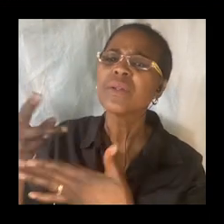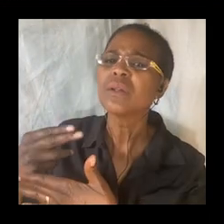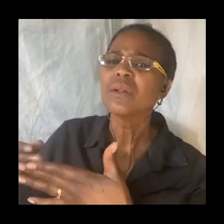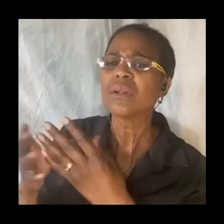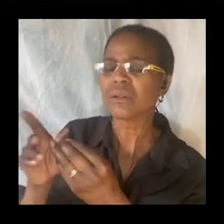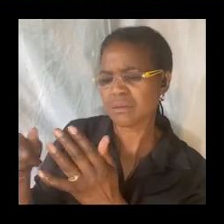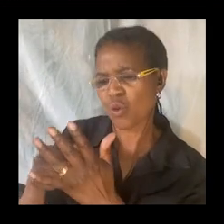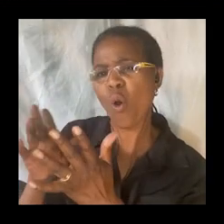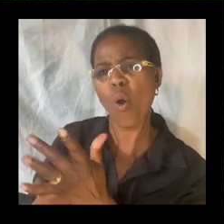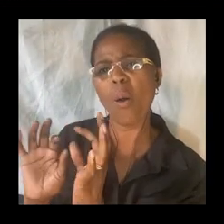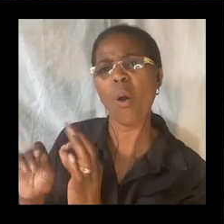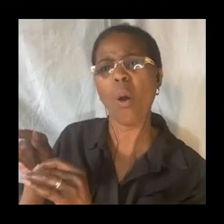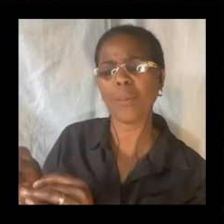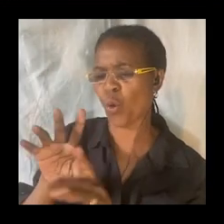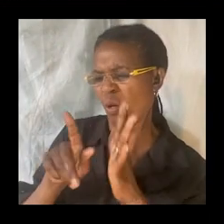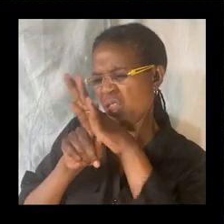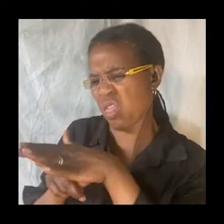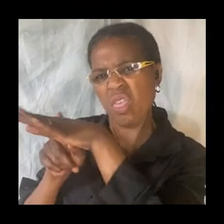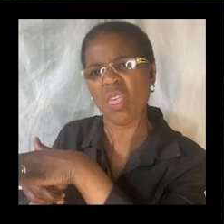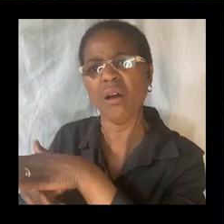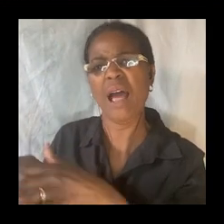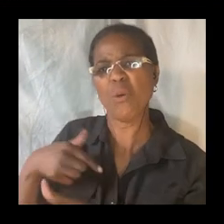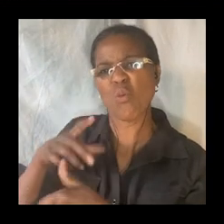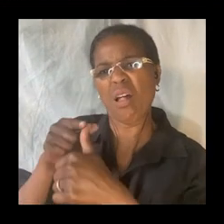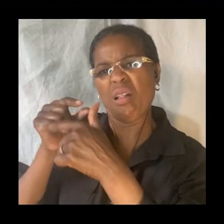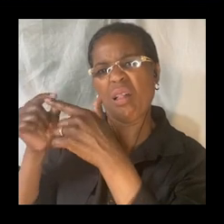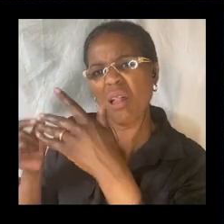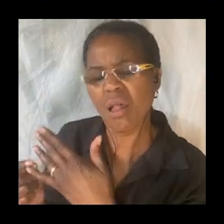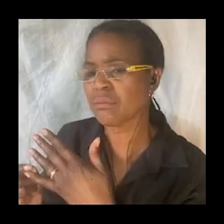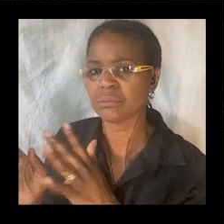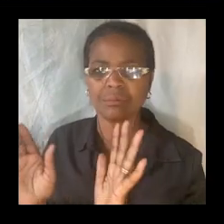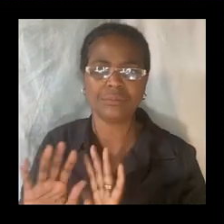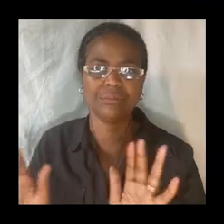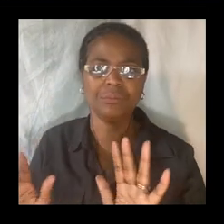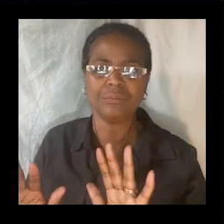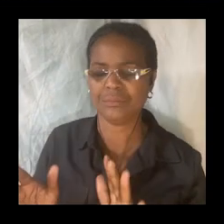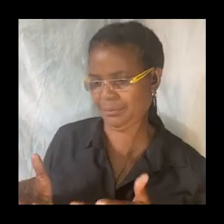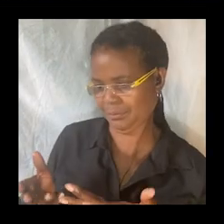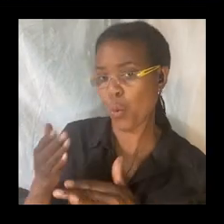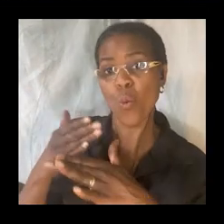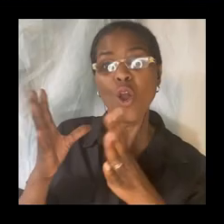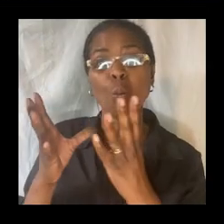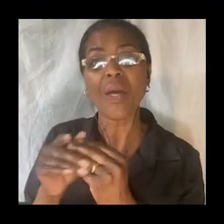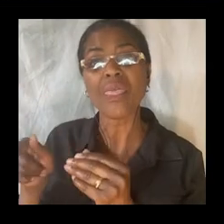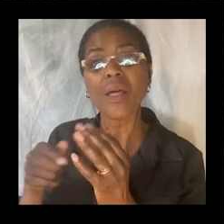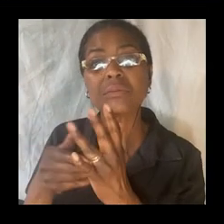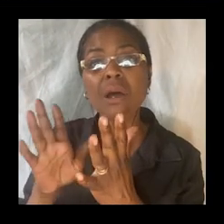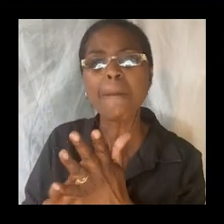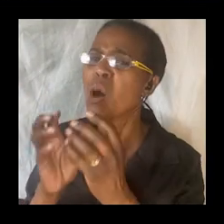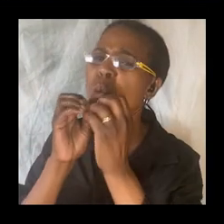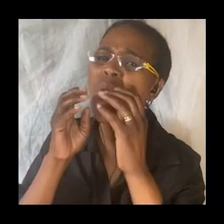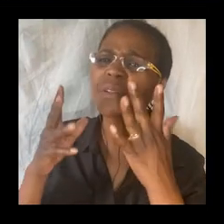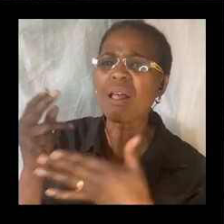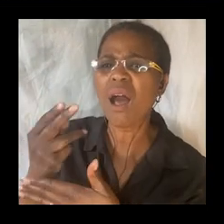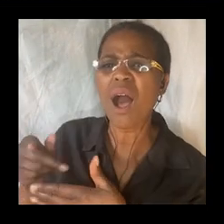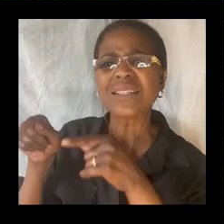not to go to them and say, this is what I think looks like. This is how I think this scene should look. If you're working with somebody who's a wonderful